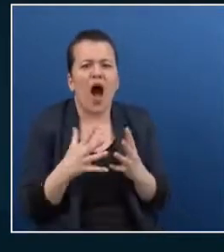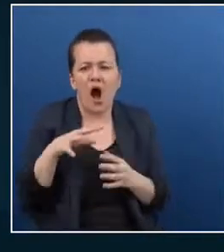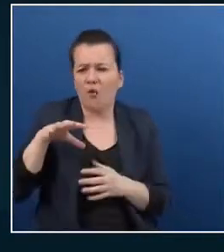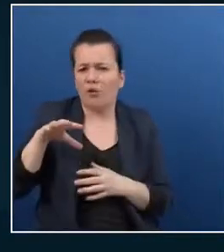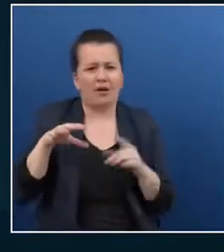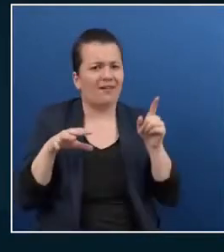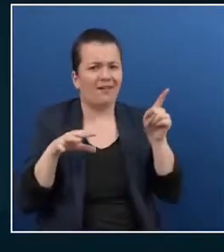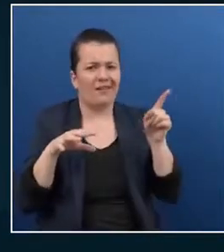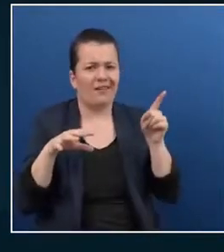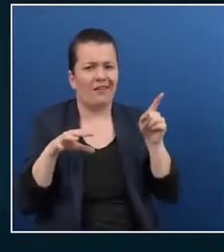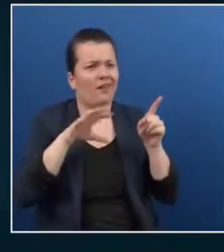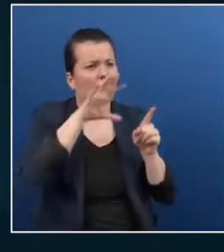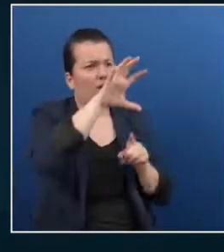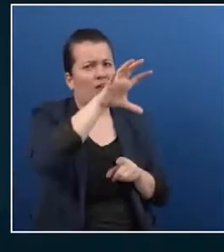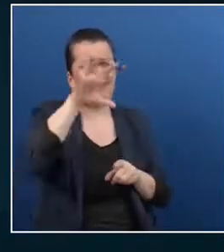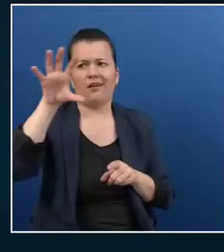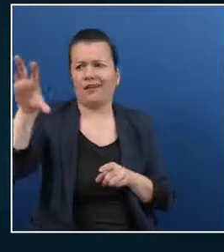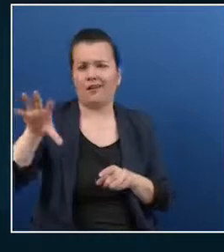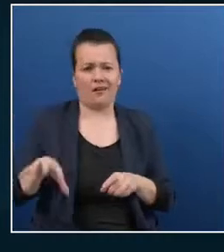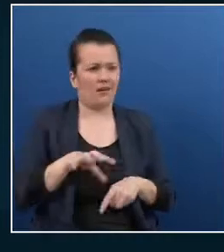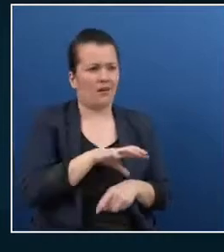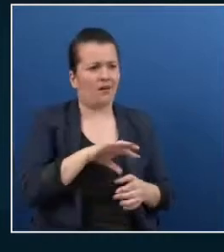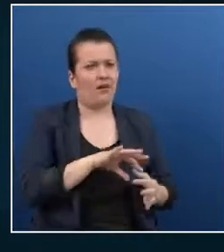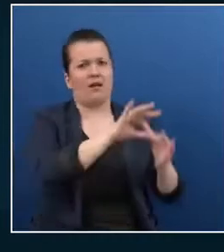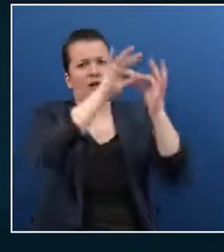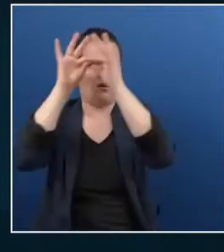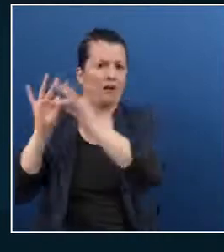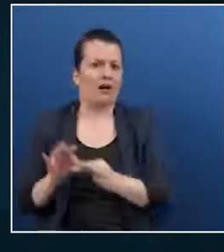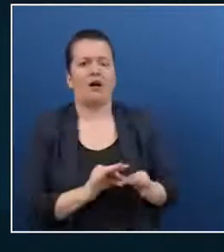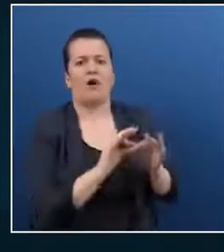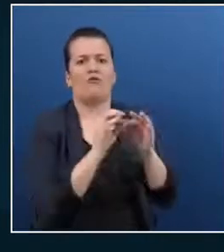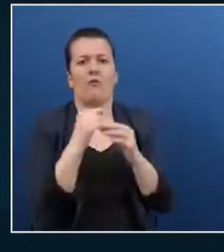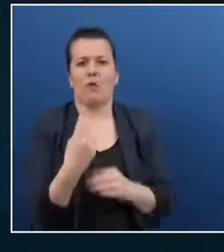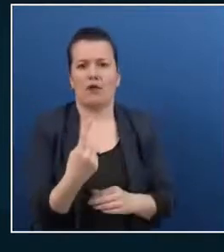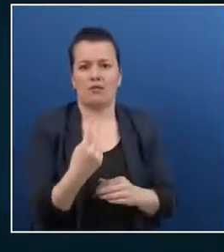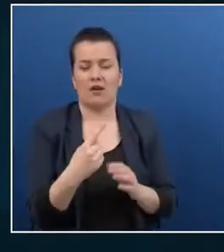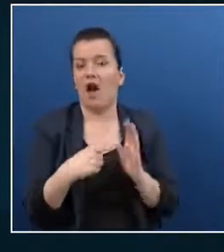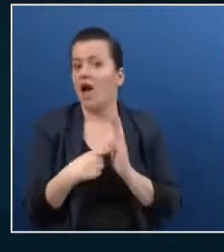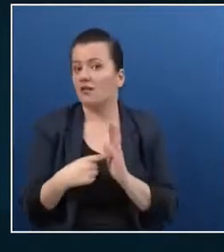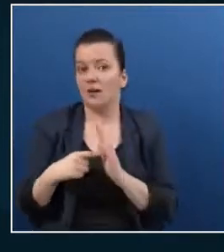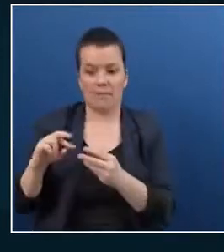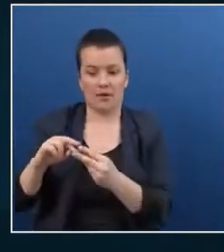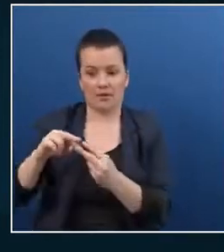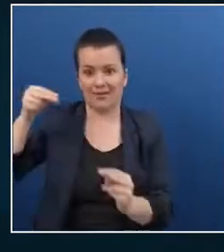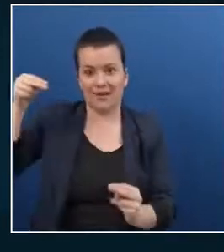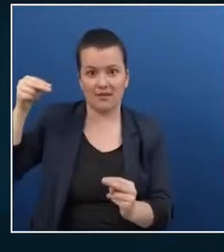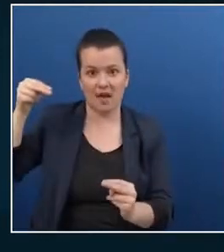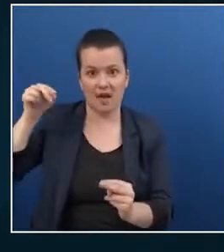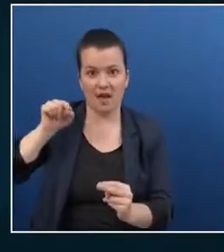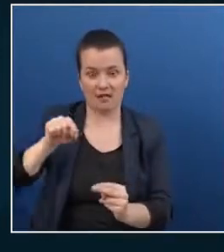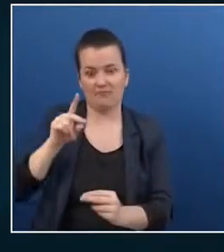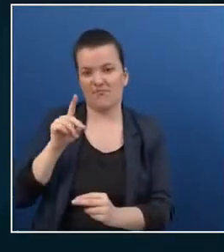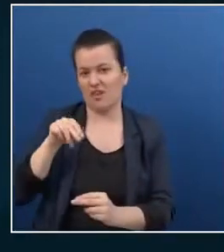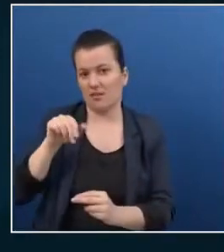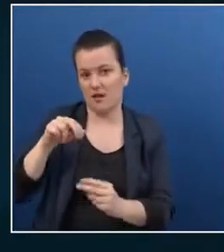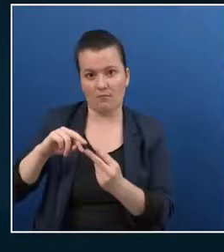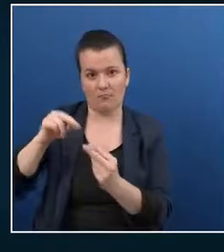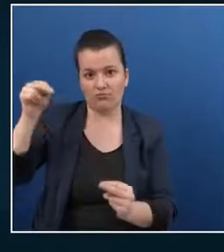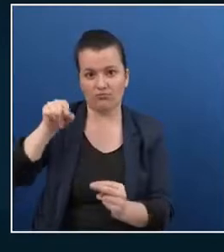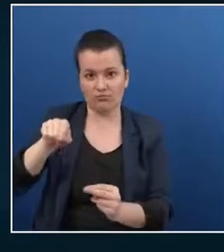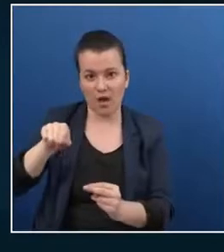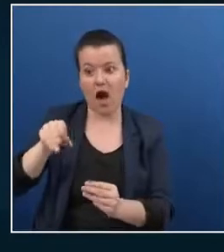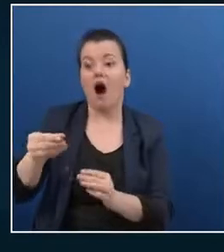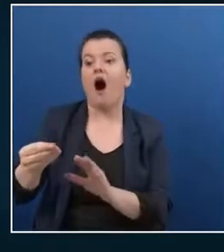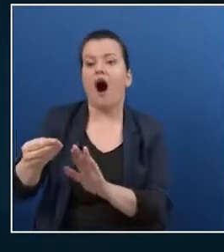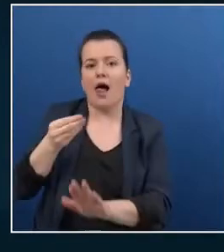here, if we were able to get the DNA of the elephant, the scientists can now work faster to figure out what